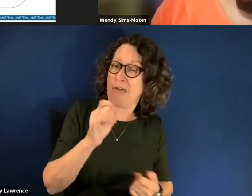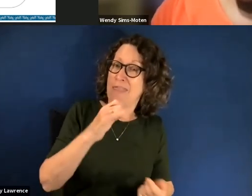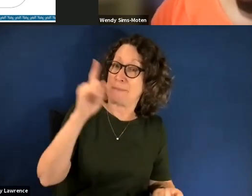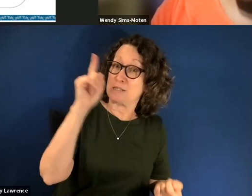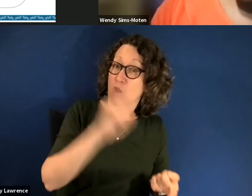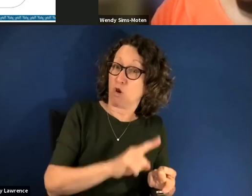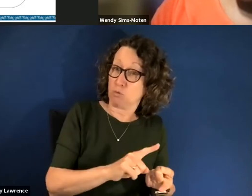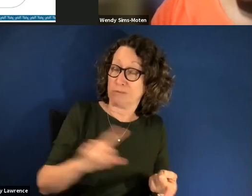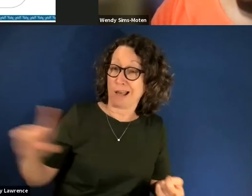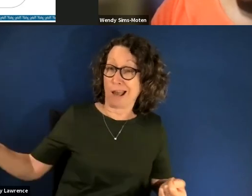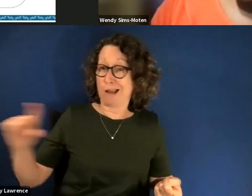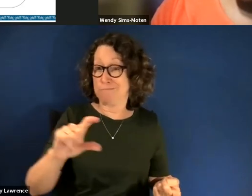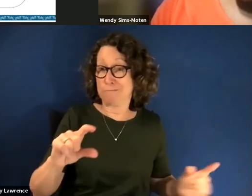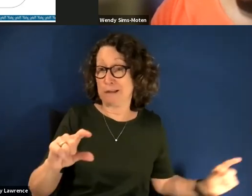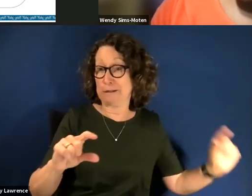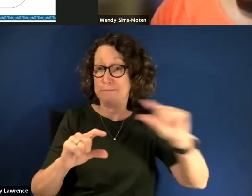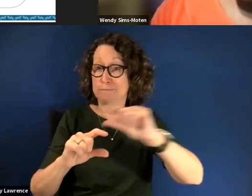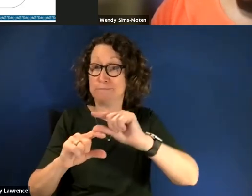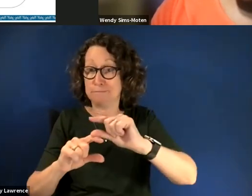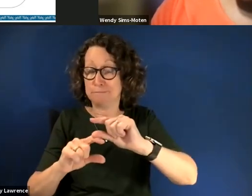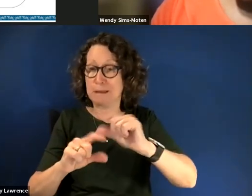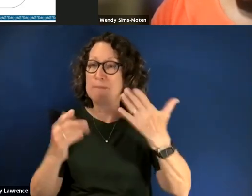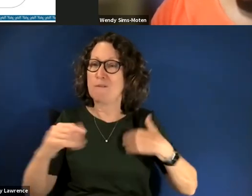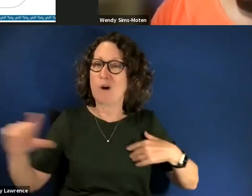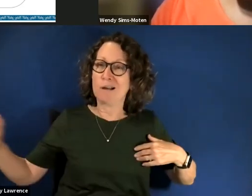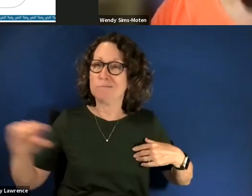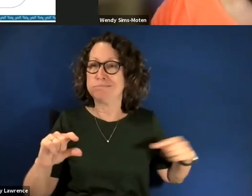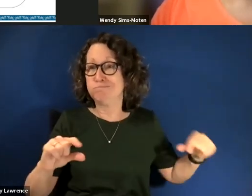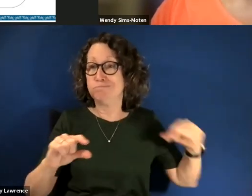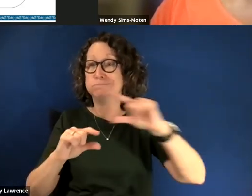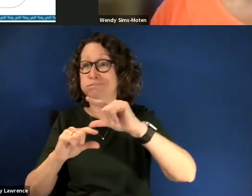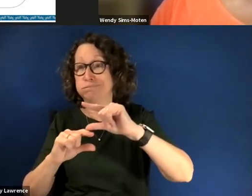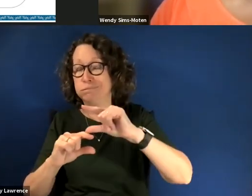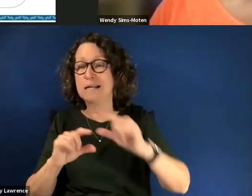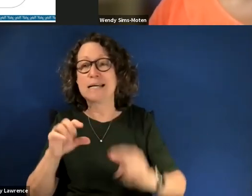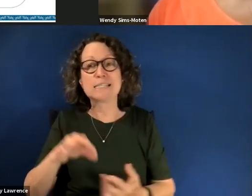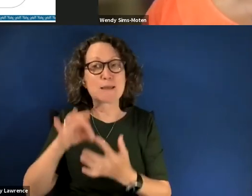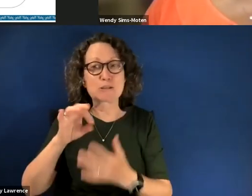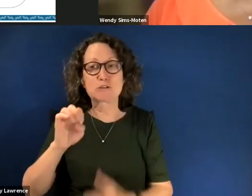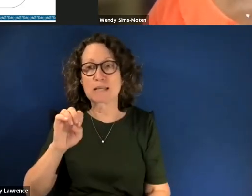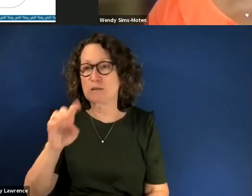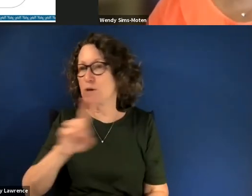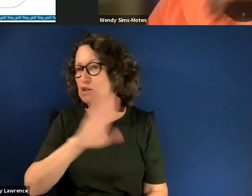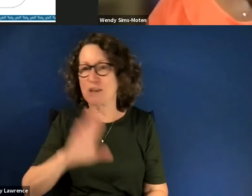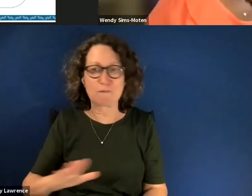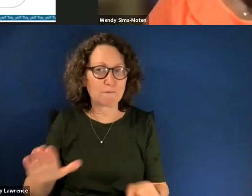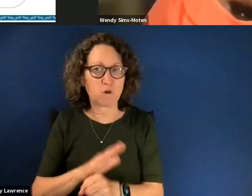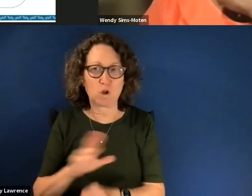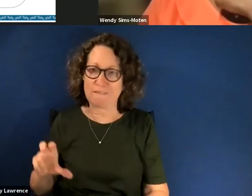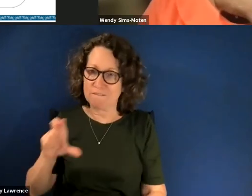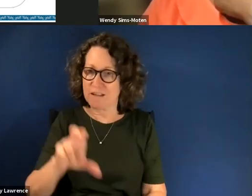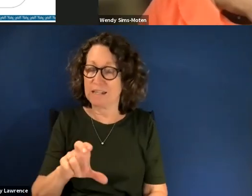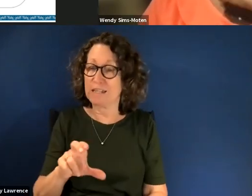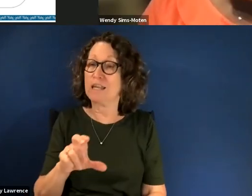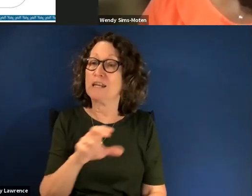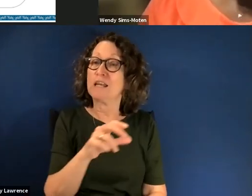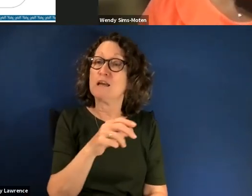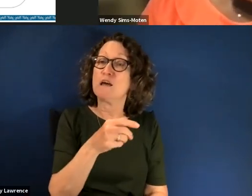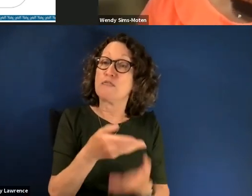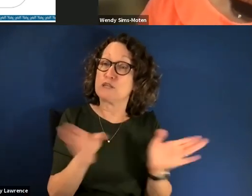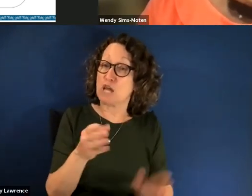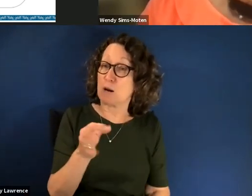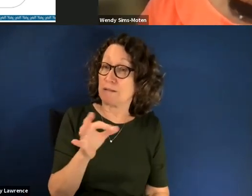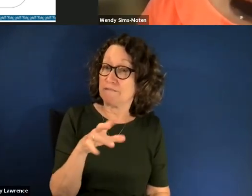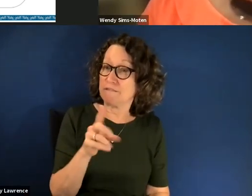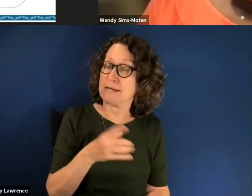education, because special education is never fully funded. The general fund pays for some of the